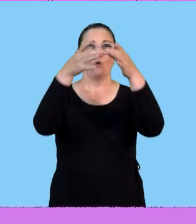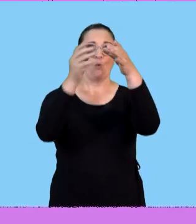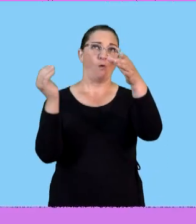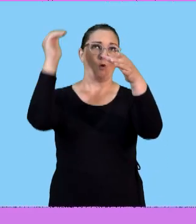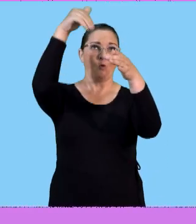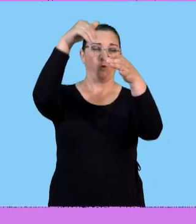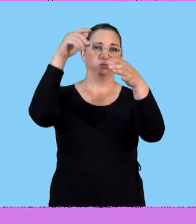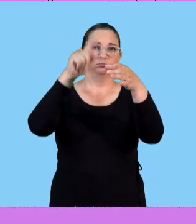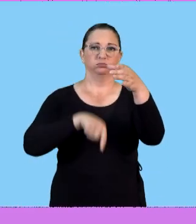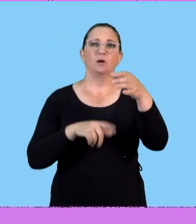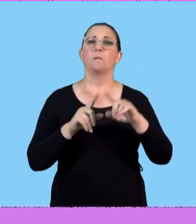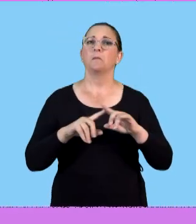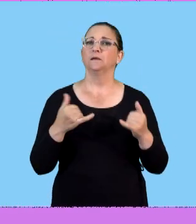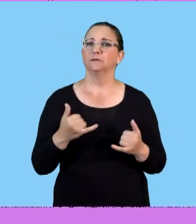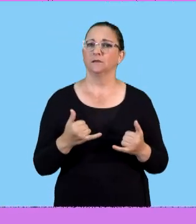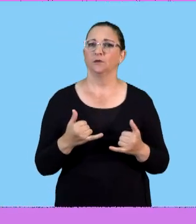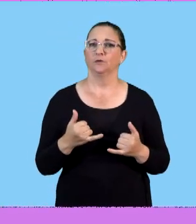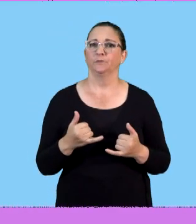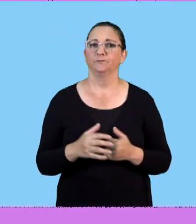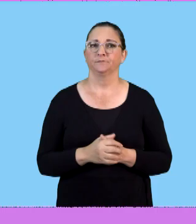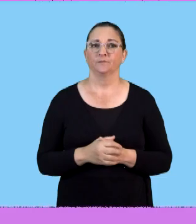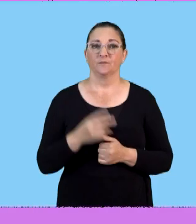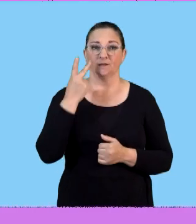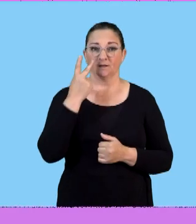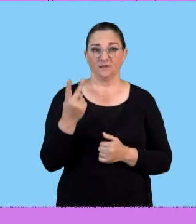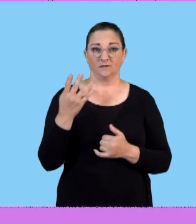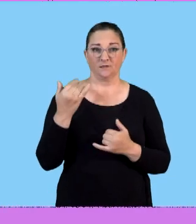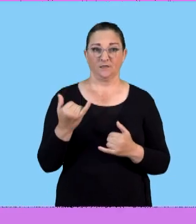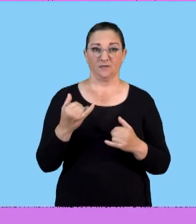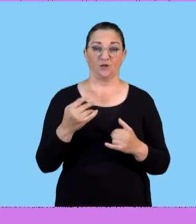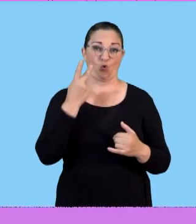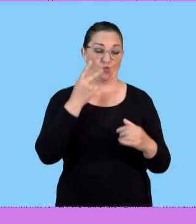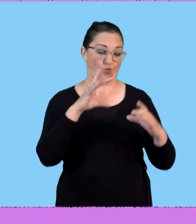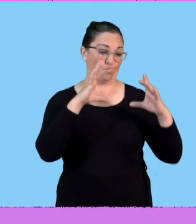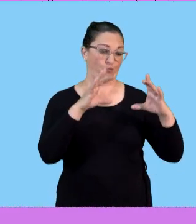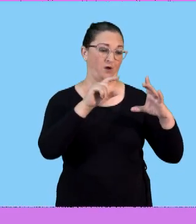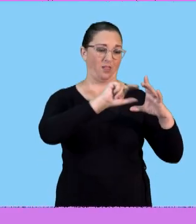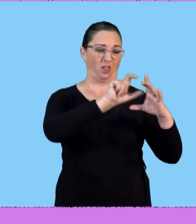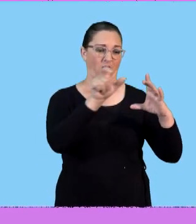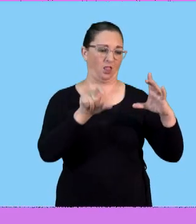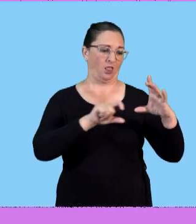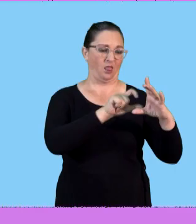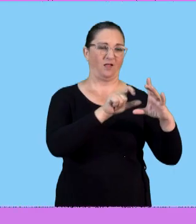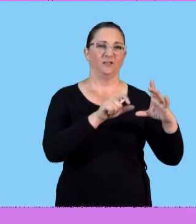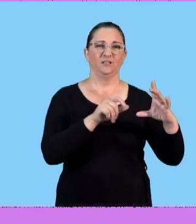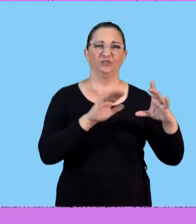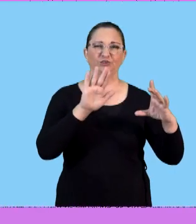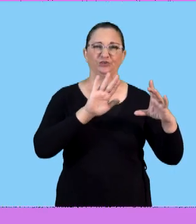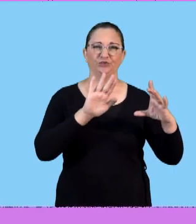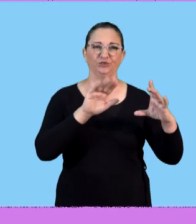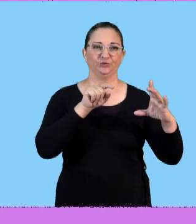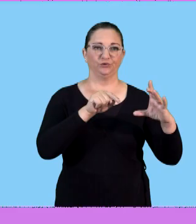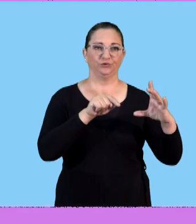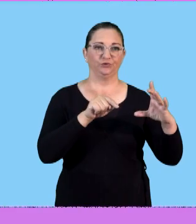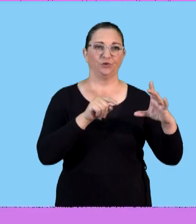score points in a match, right? The shaded part in the diagram, right, shows the ball